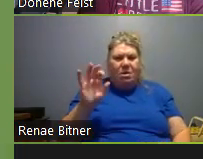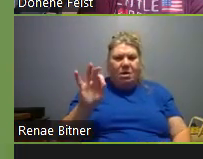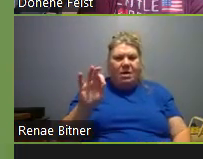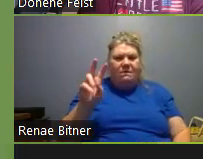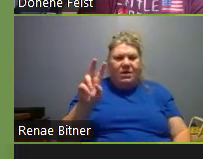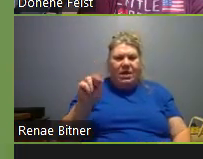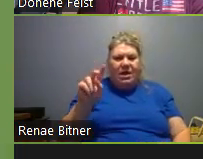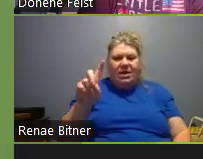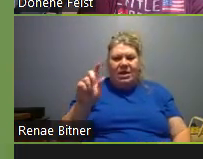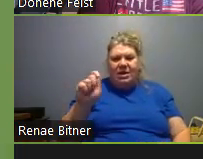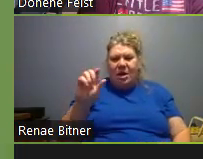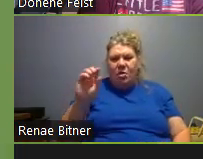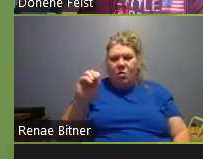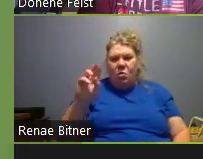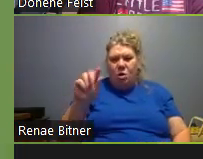www.fvnd.org.